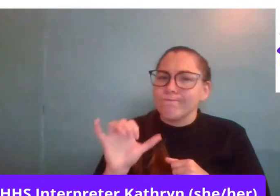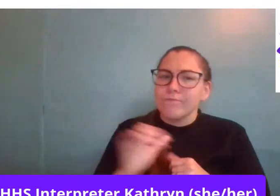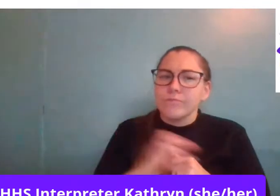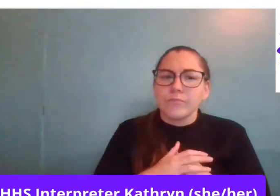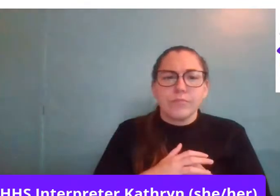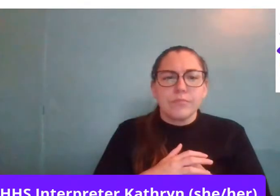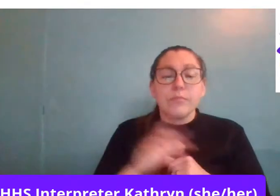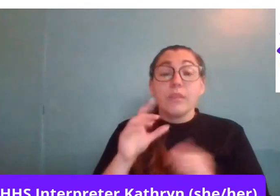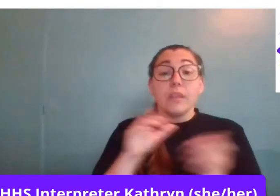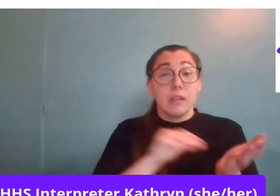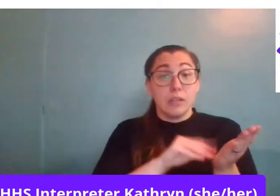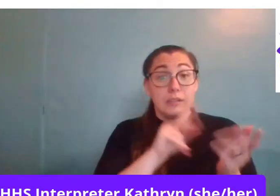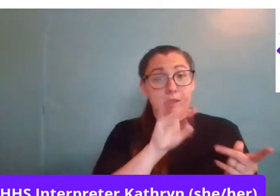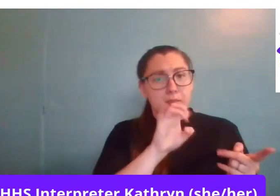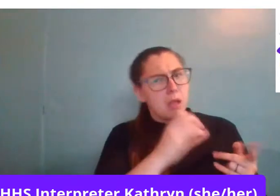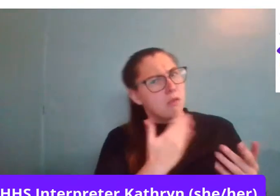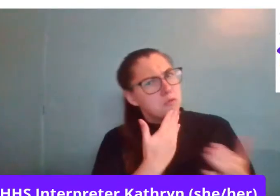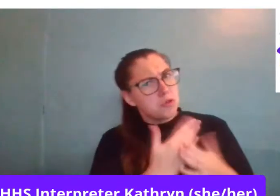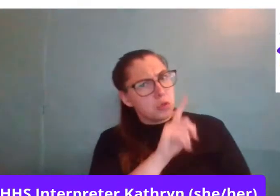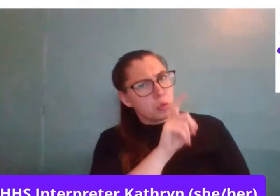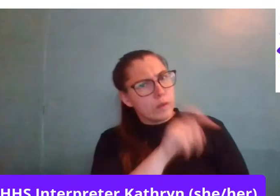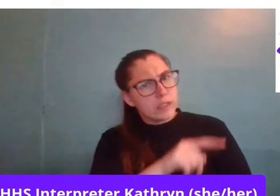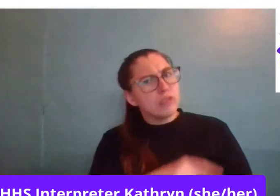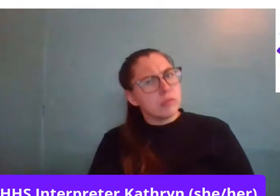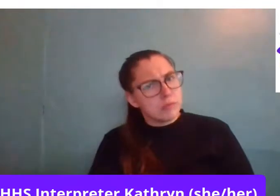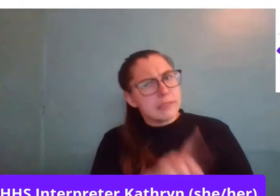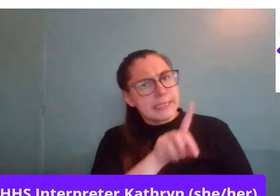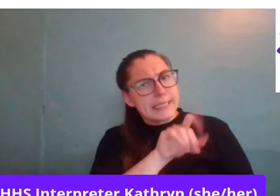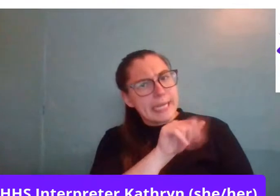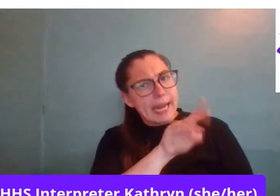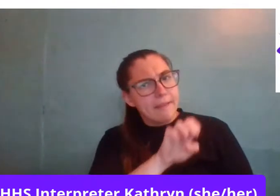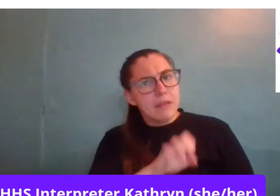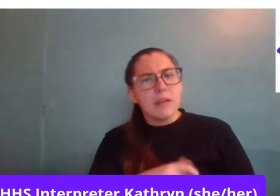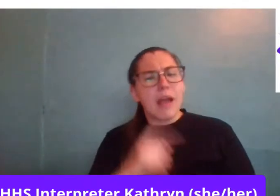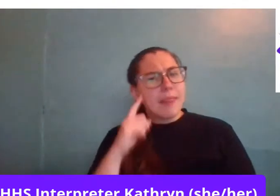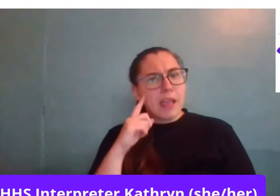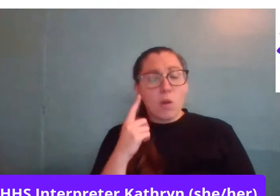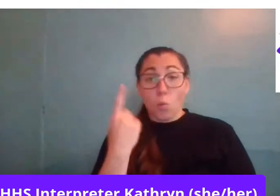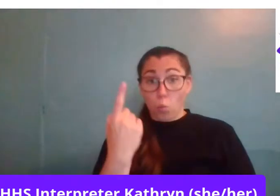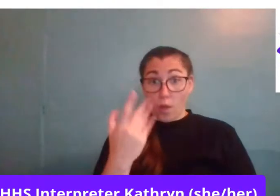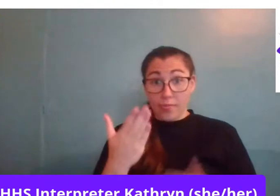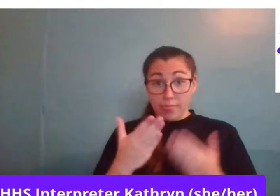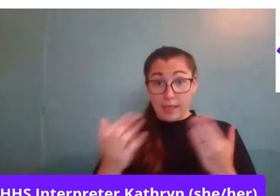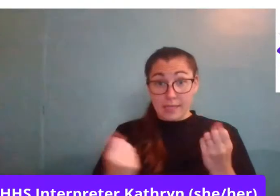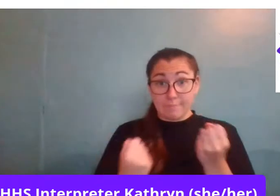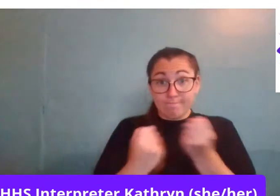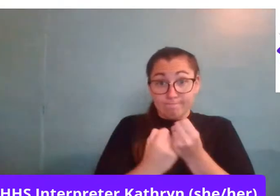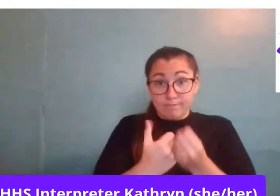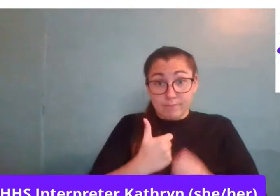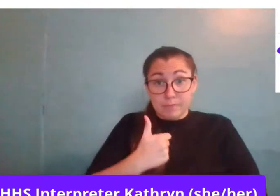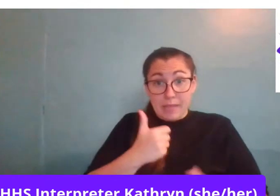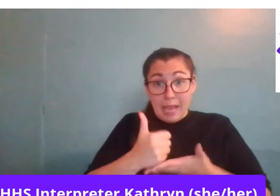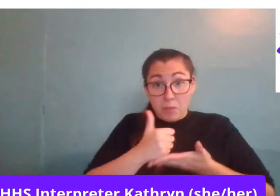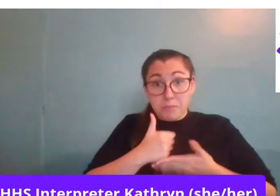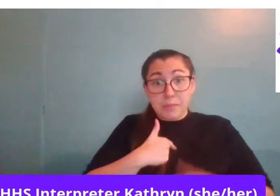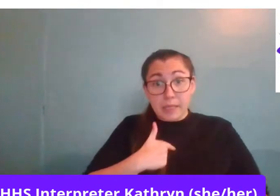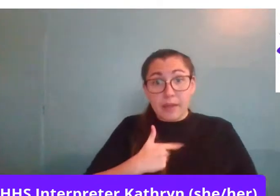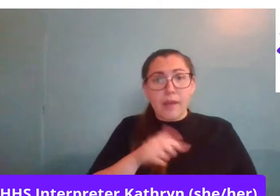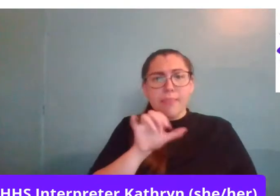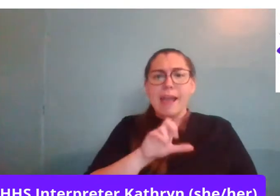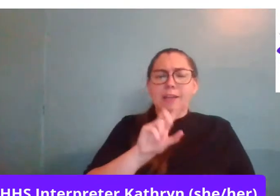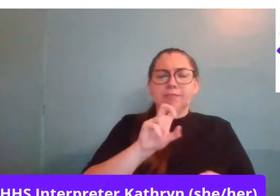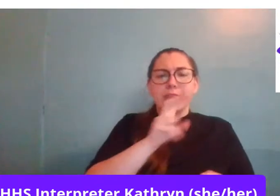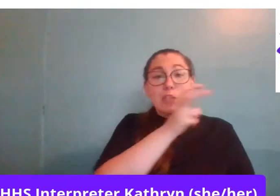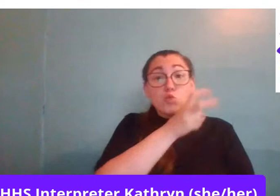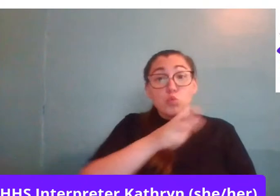that was a really great question, Dave. One of the things I think that assisted me with my transition into